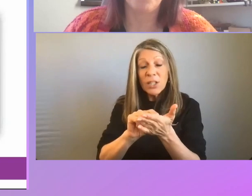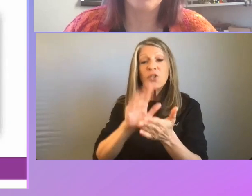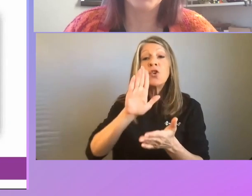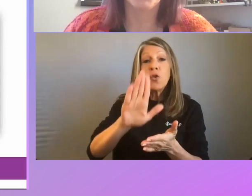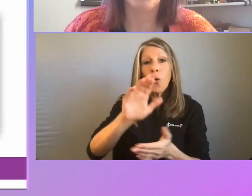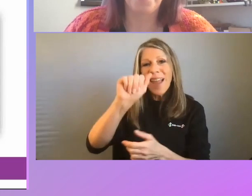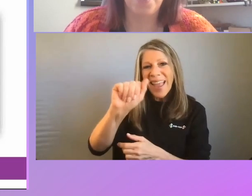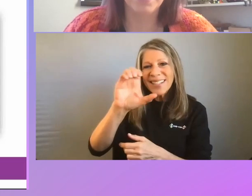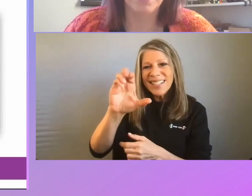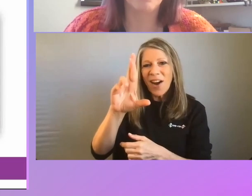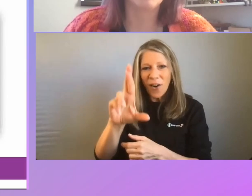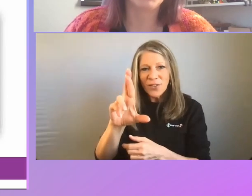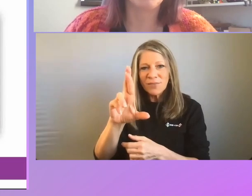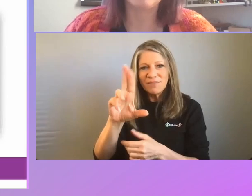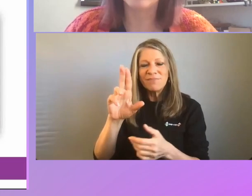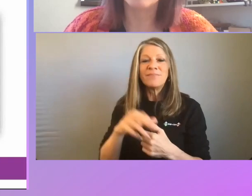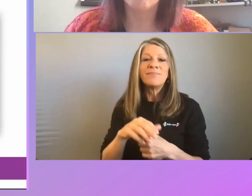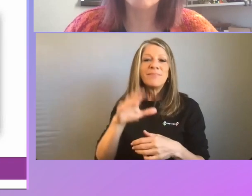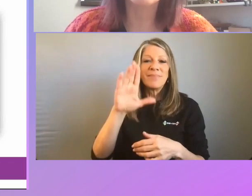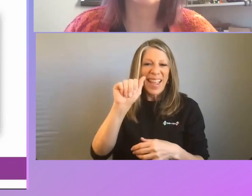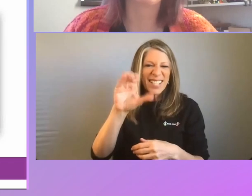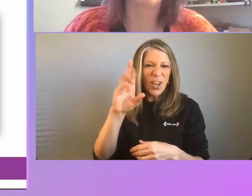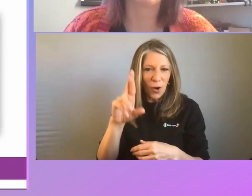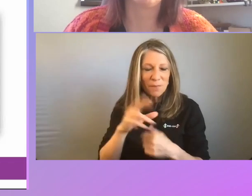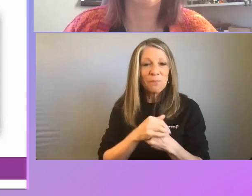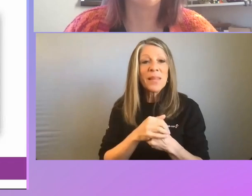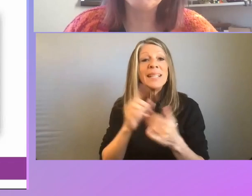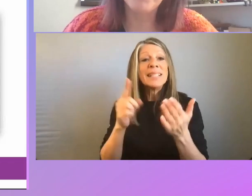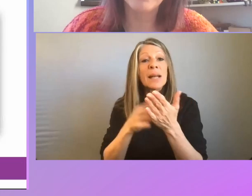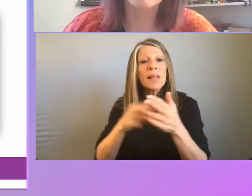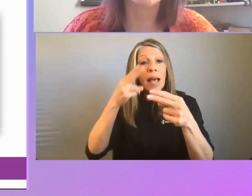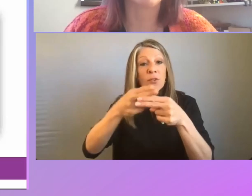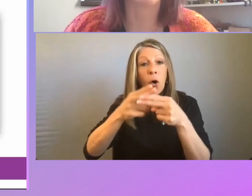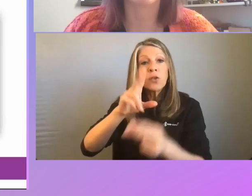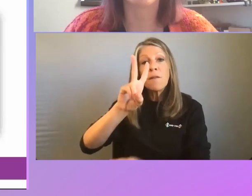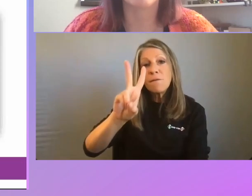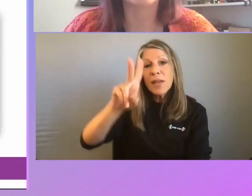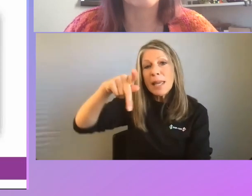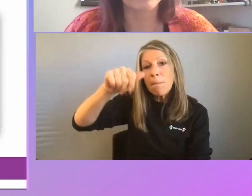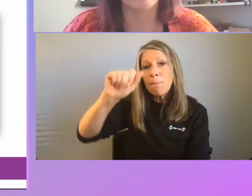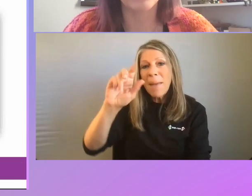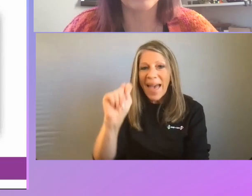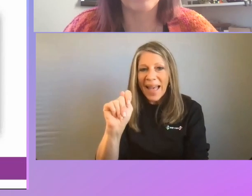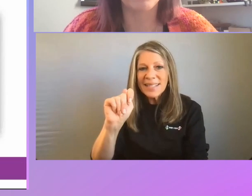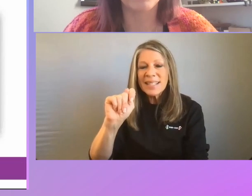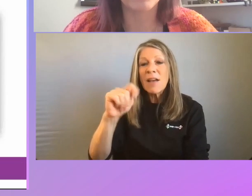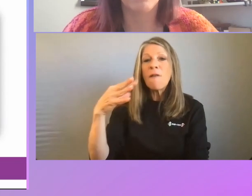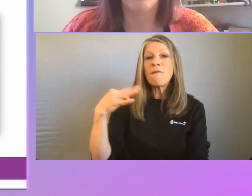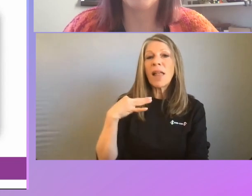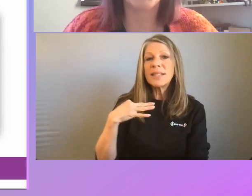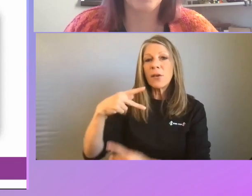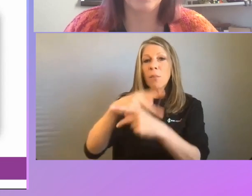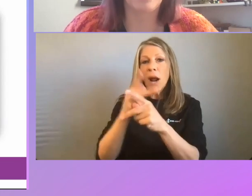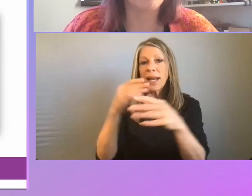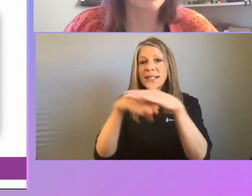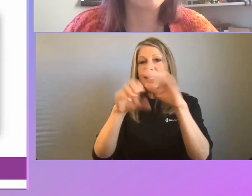accessibility conformance reports, otherwise known as ACRs, sometimes called VPATs, voluntary product accessibility templates.